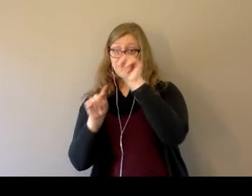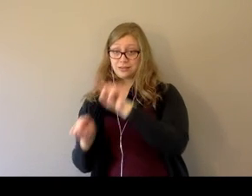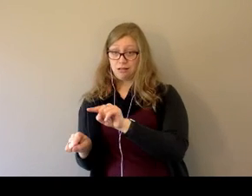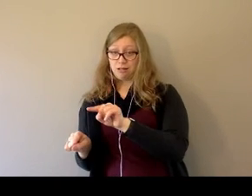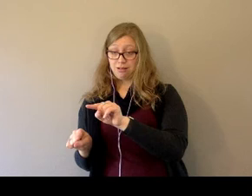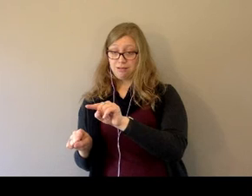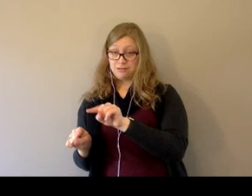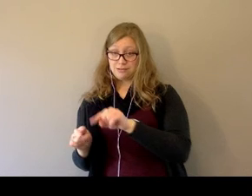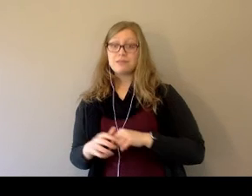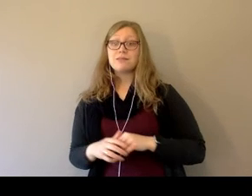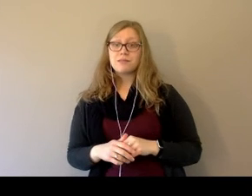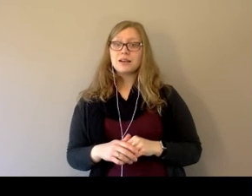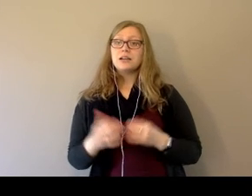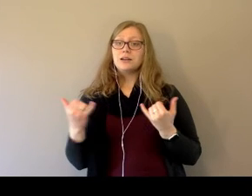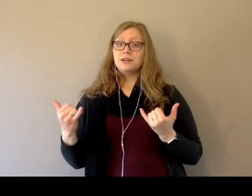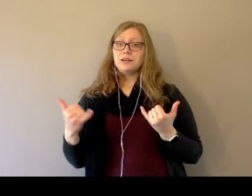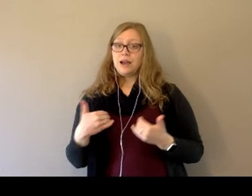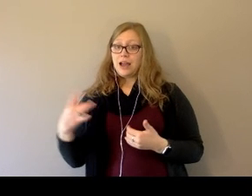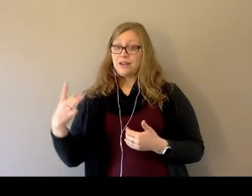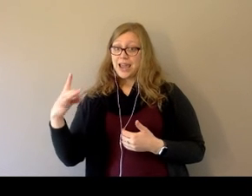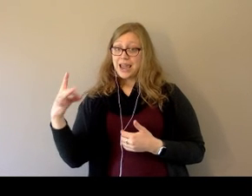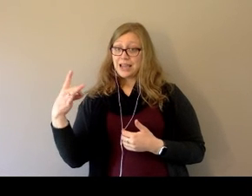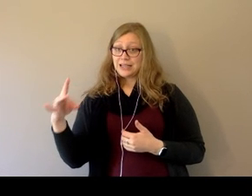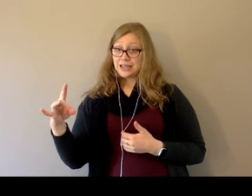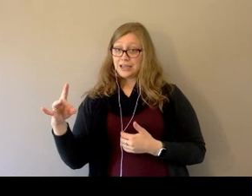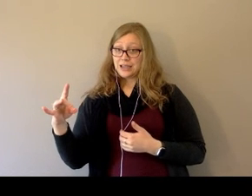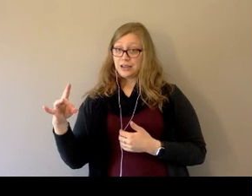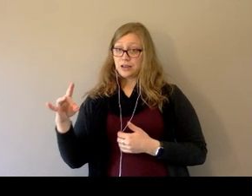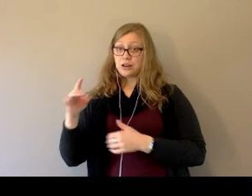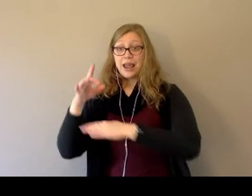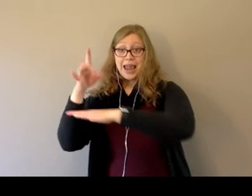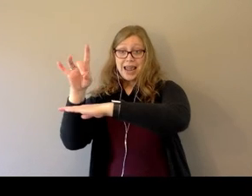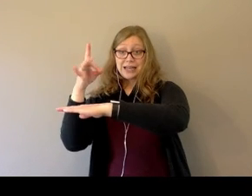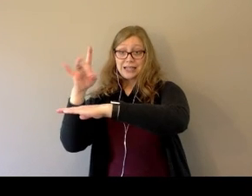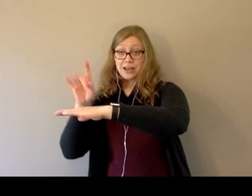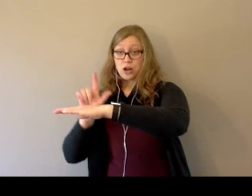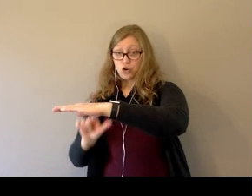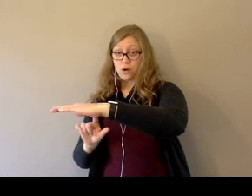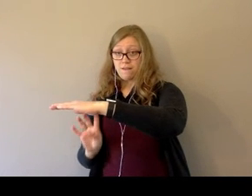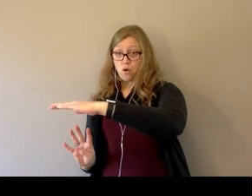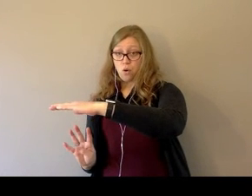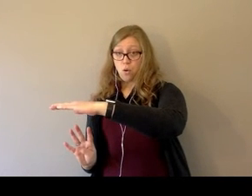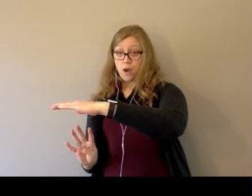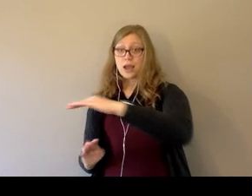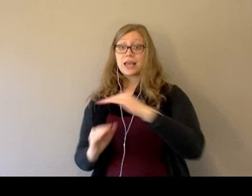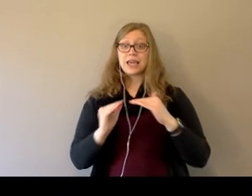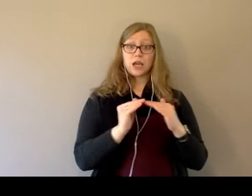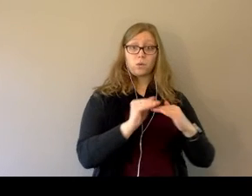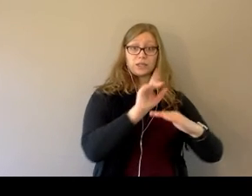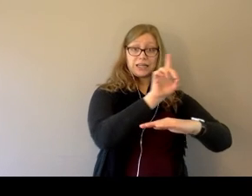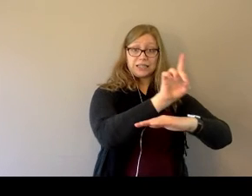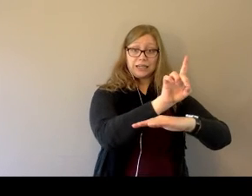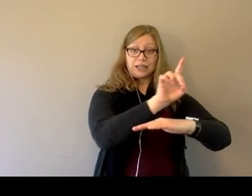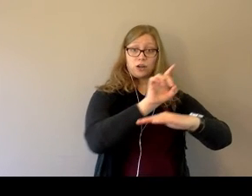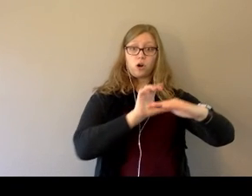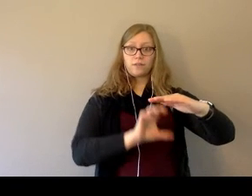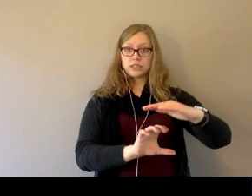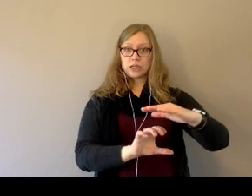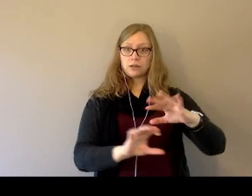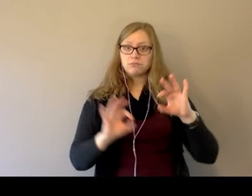is I have 18 over 24 equals D over C. And that's exactly what I